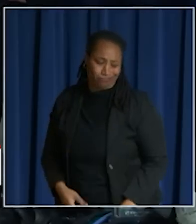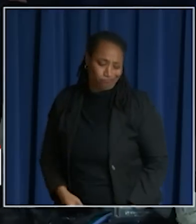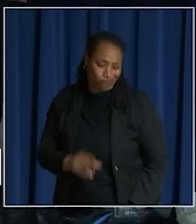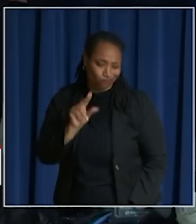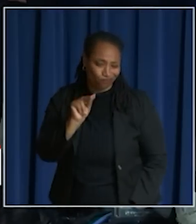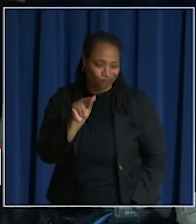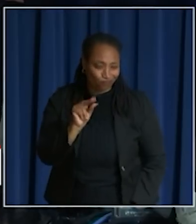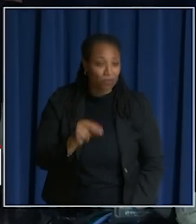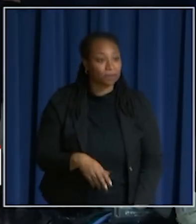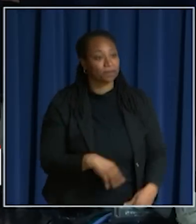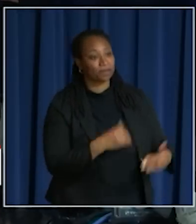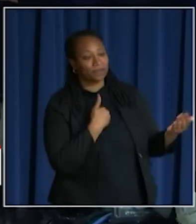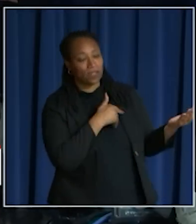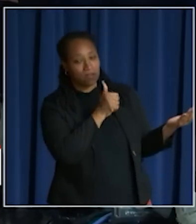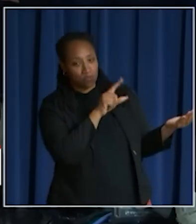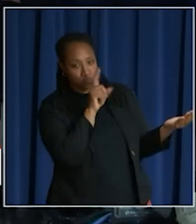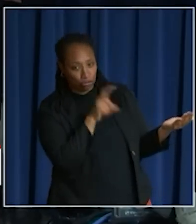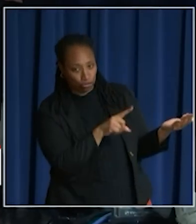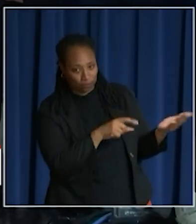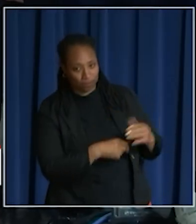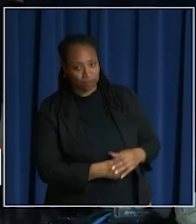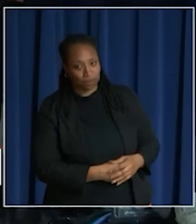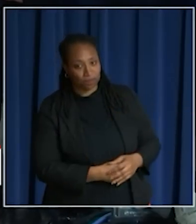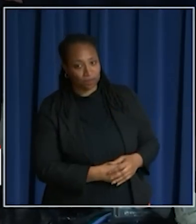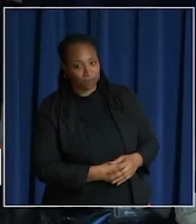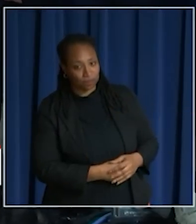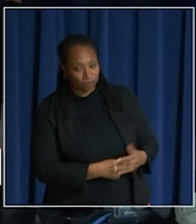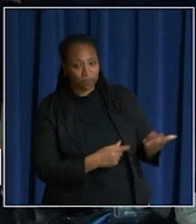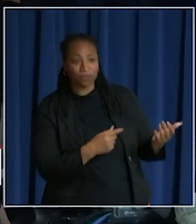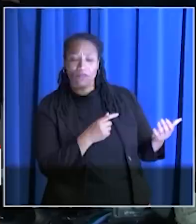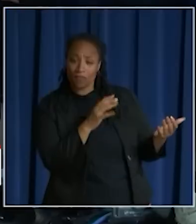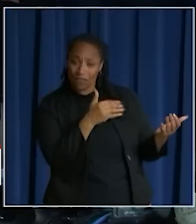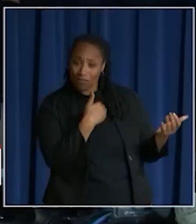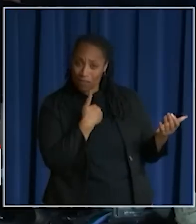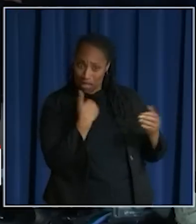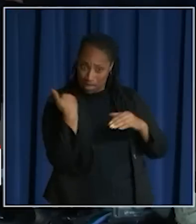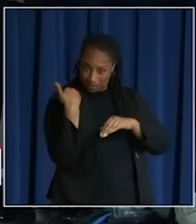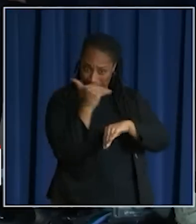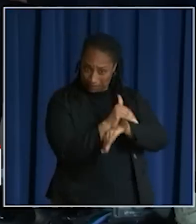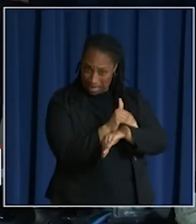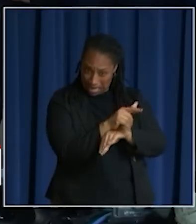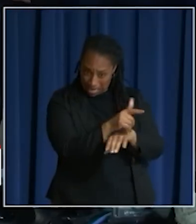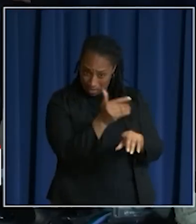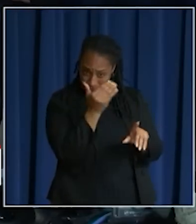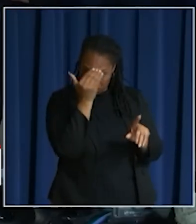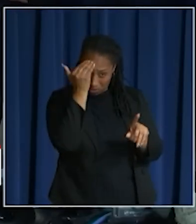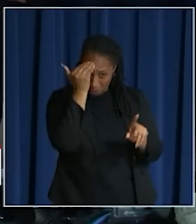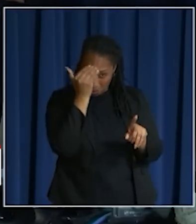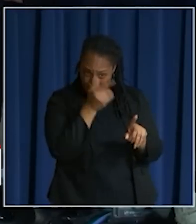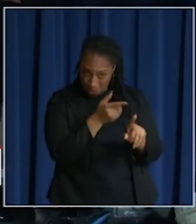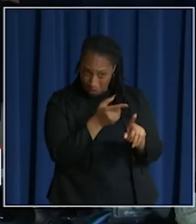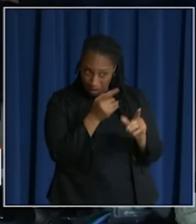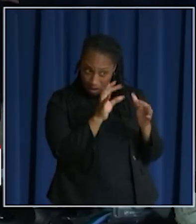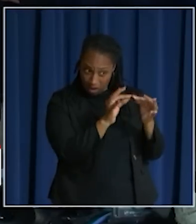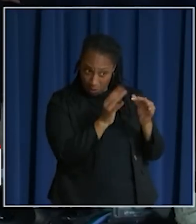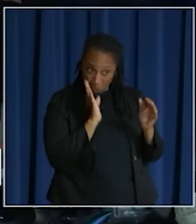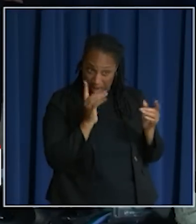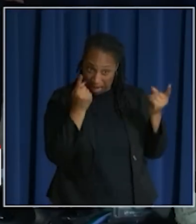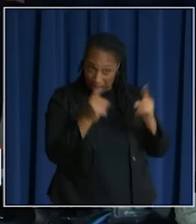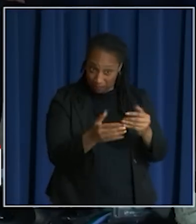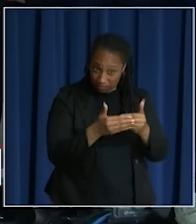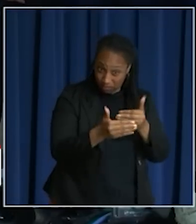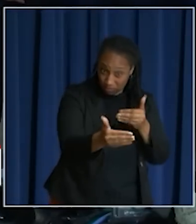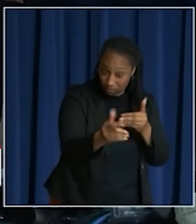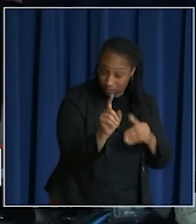was going to be before today? And can you just talk about the communication writ large before today? And secondarily, what do you say to